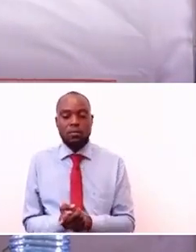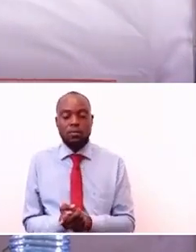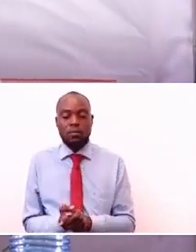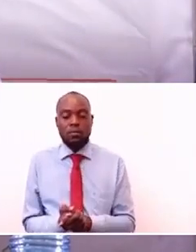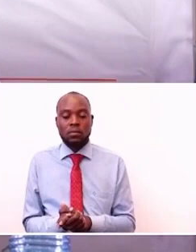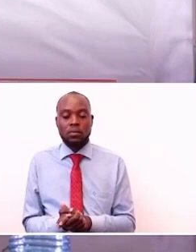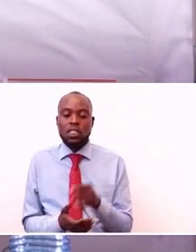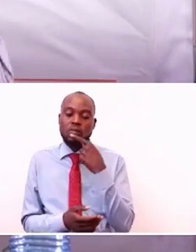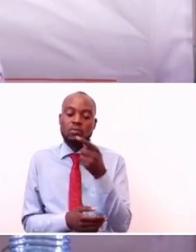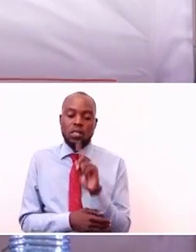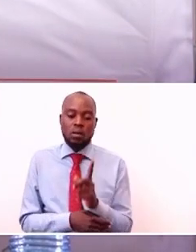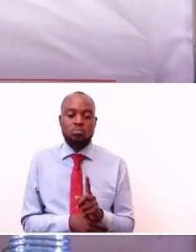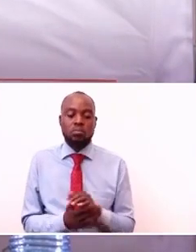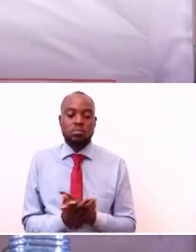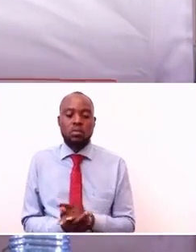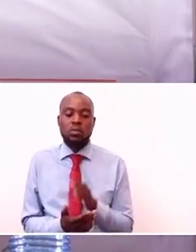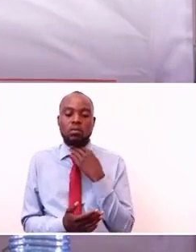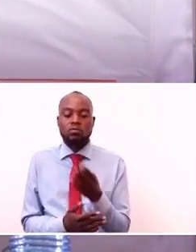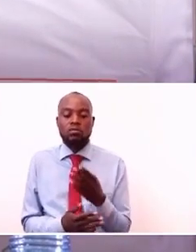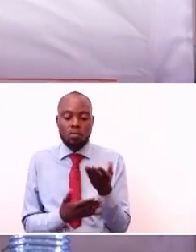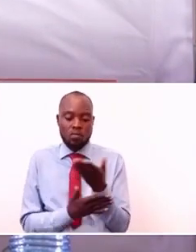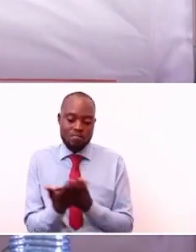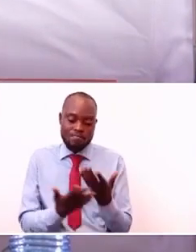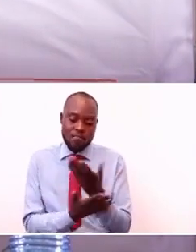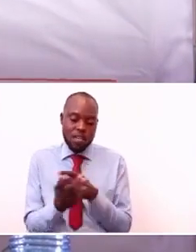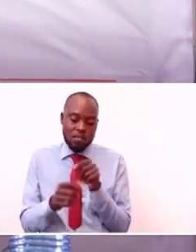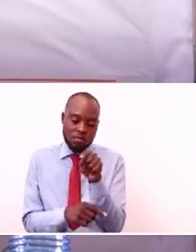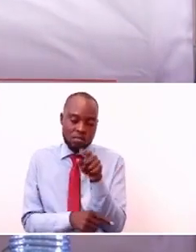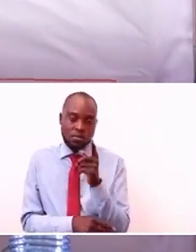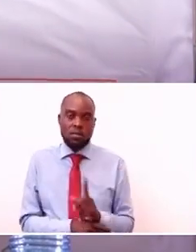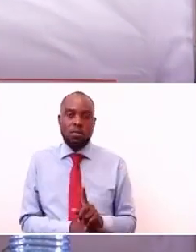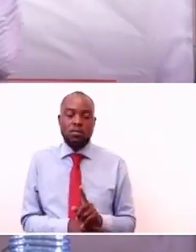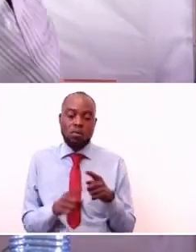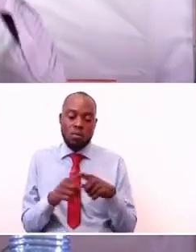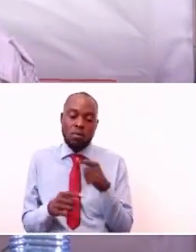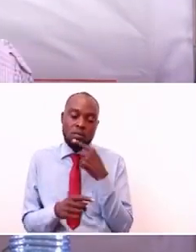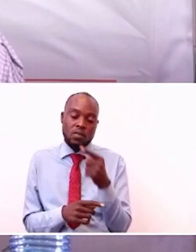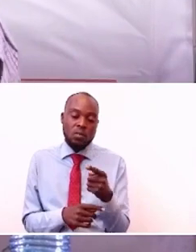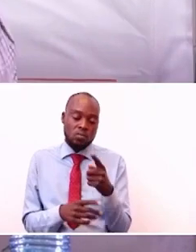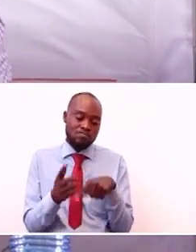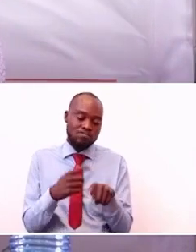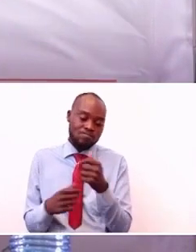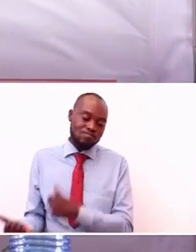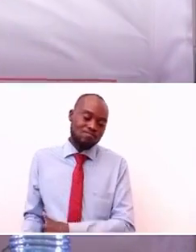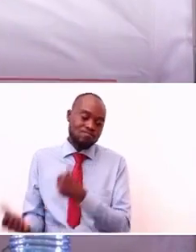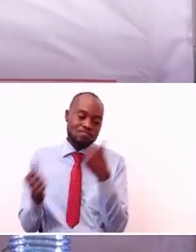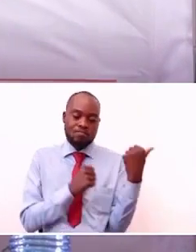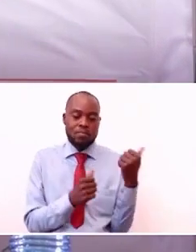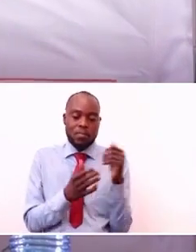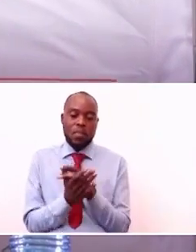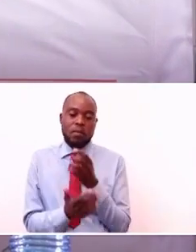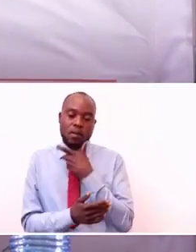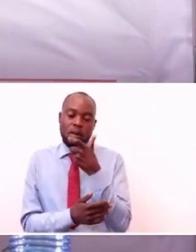I'm not saying we shouldn't discuss those things. I'm saying going back to the